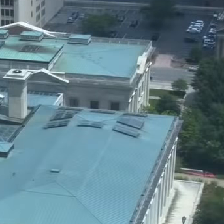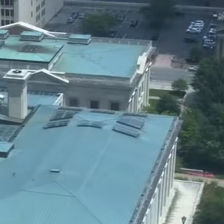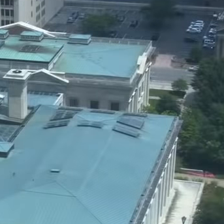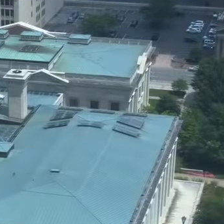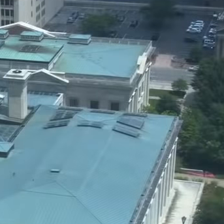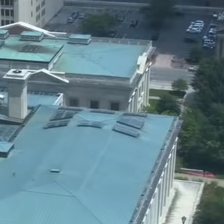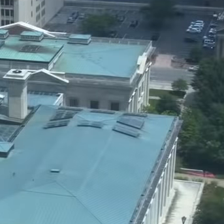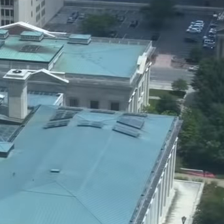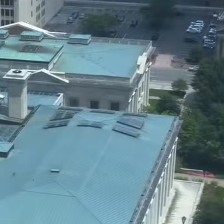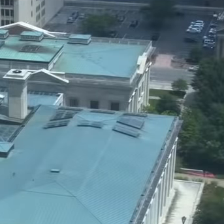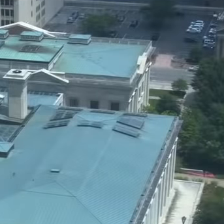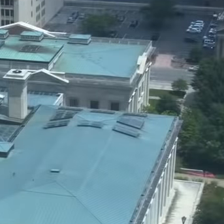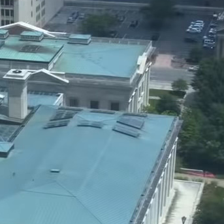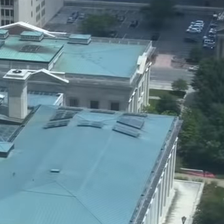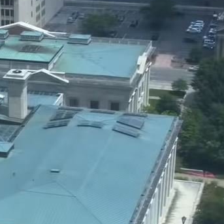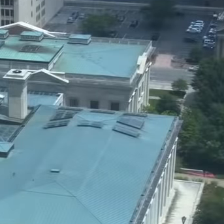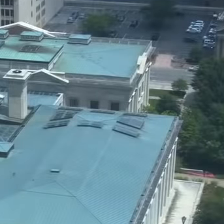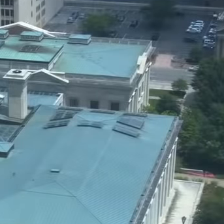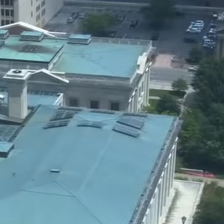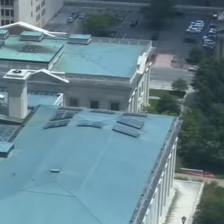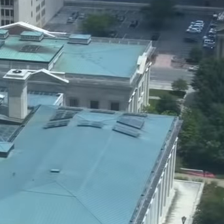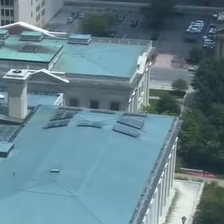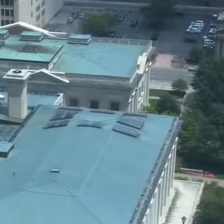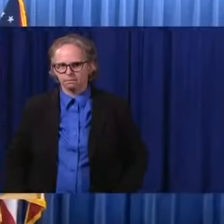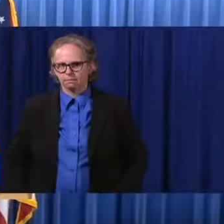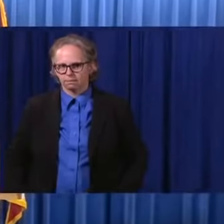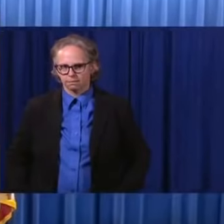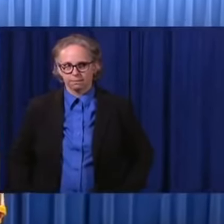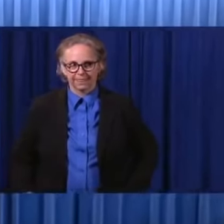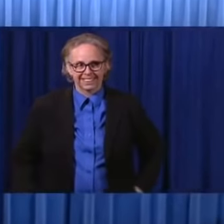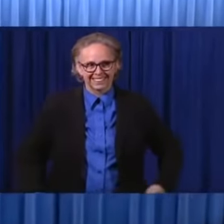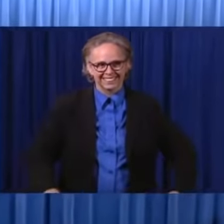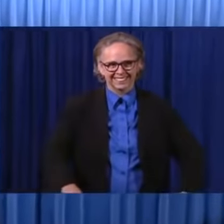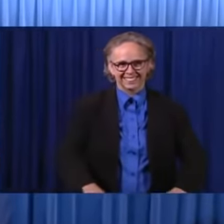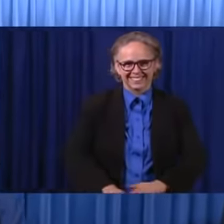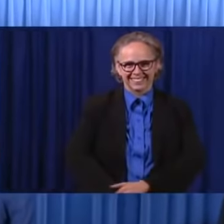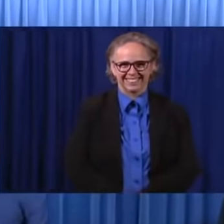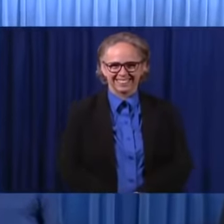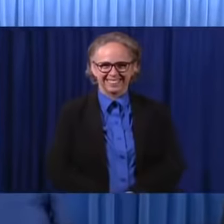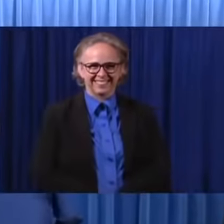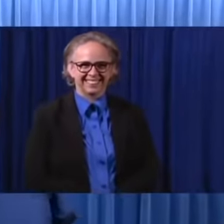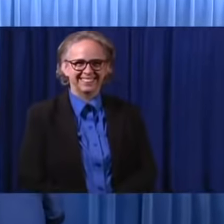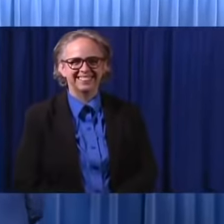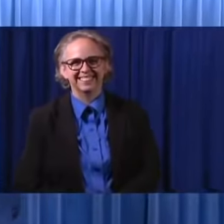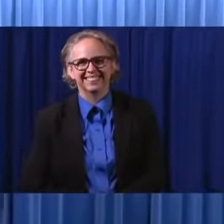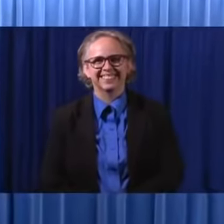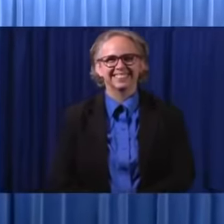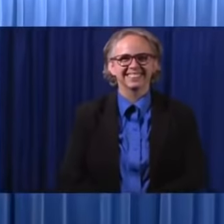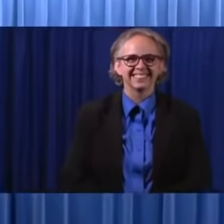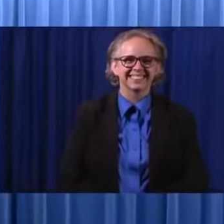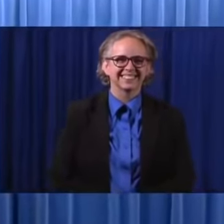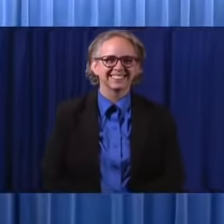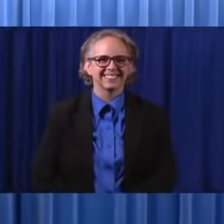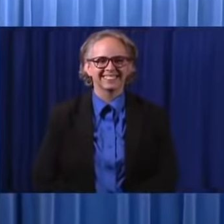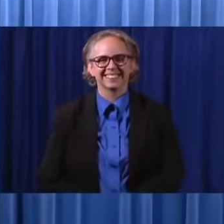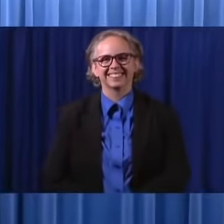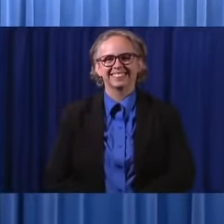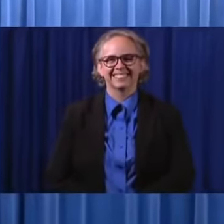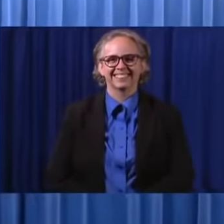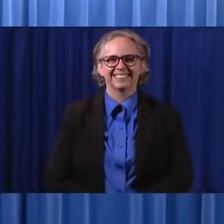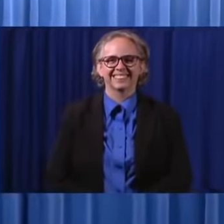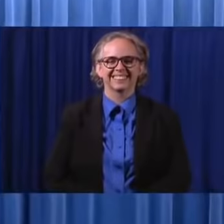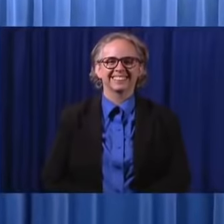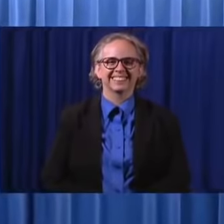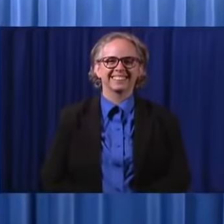as the restrictions on hospitals, perhaps. I doubt it. Again, our hospital numbers are very low in Ohio right now, or as